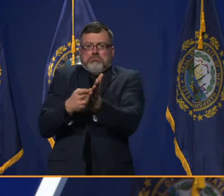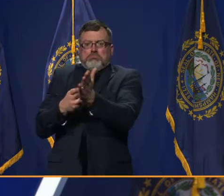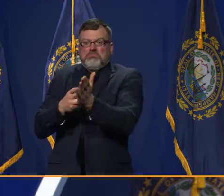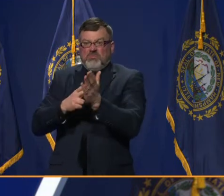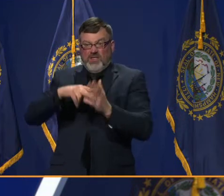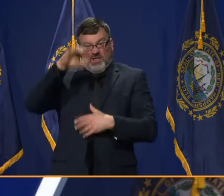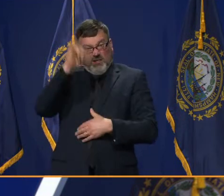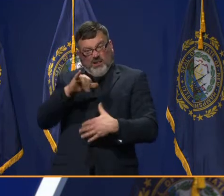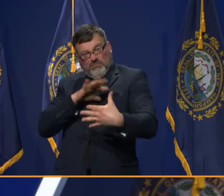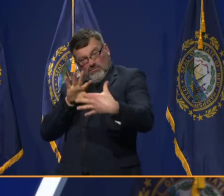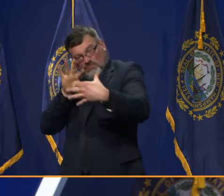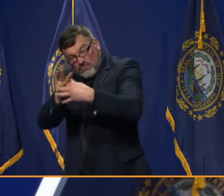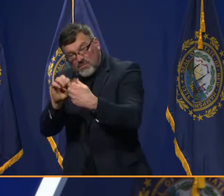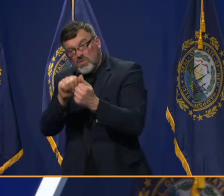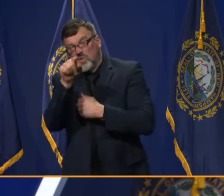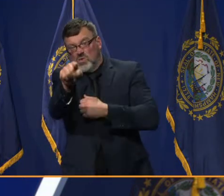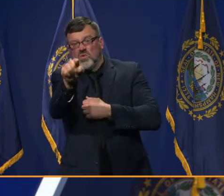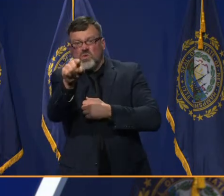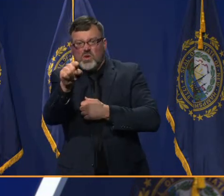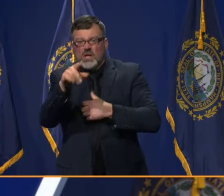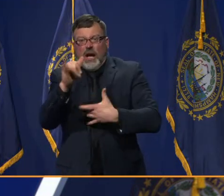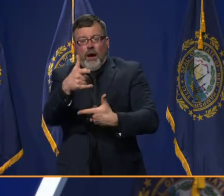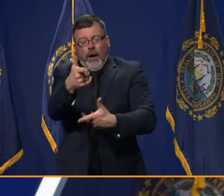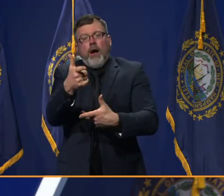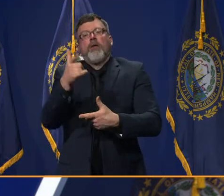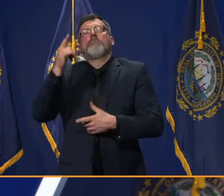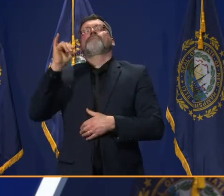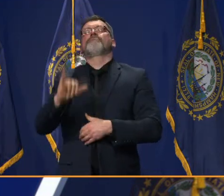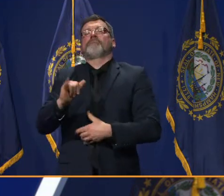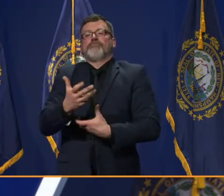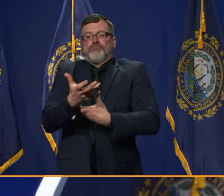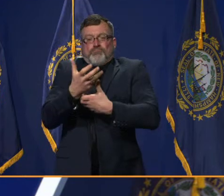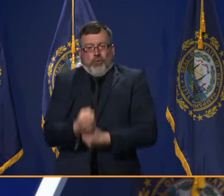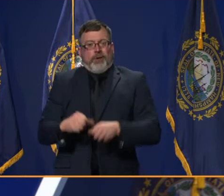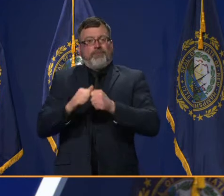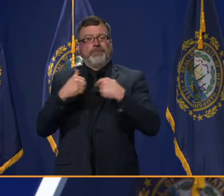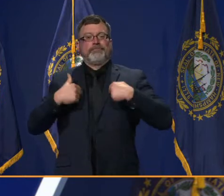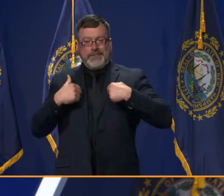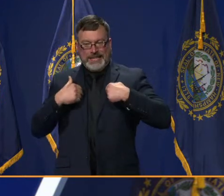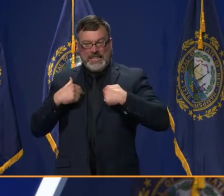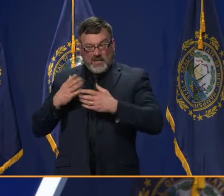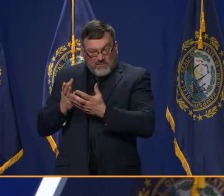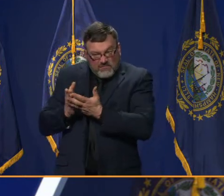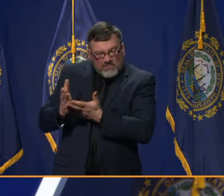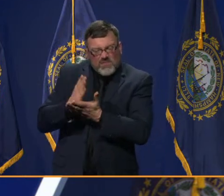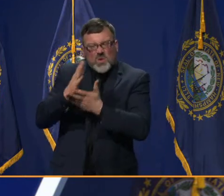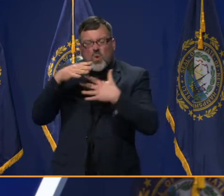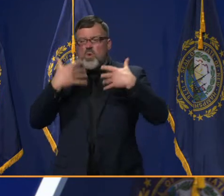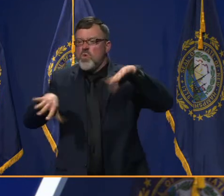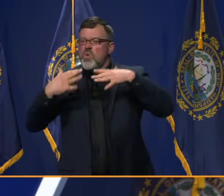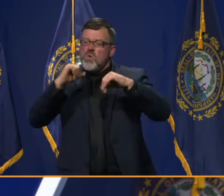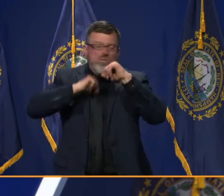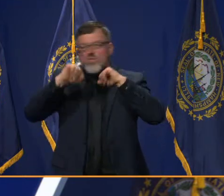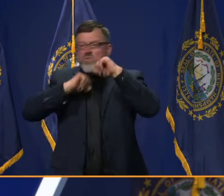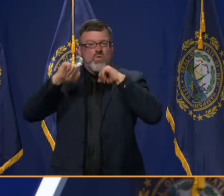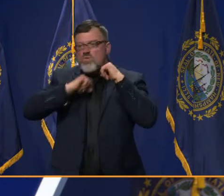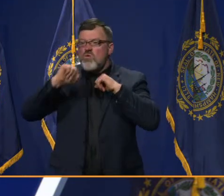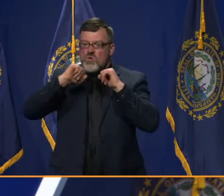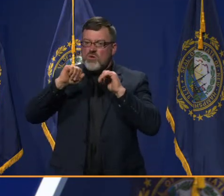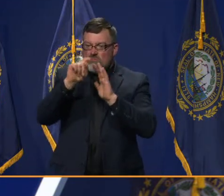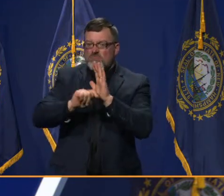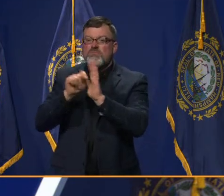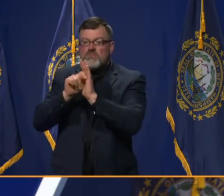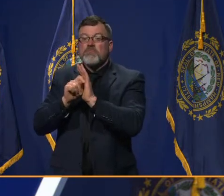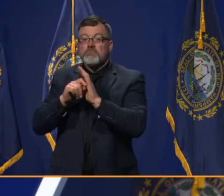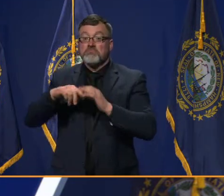has helped ensure public trust through these very frightening times. And it was a fulfillment of my pledge that we would be partners through this